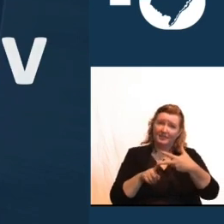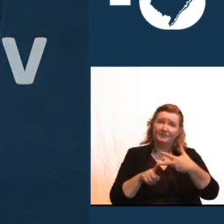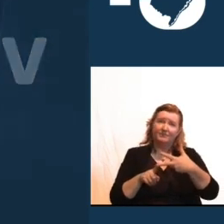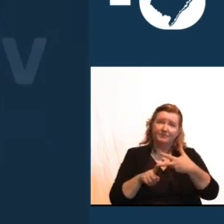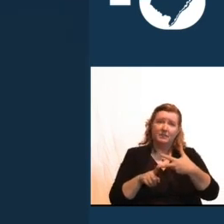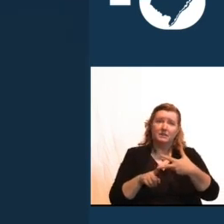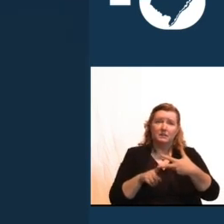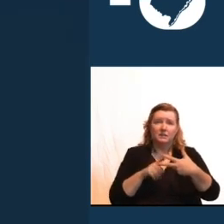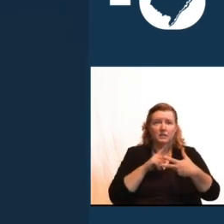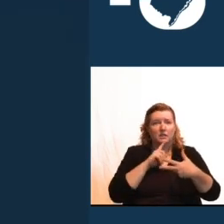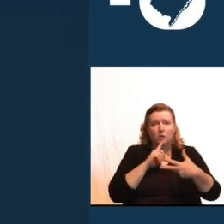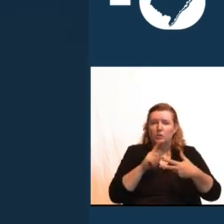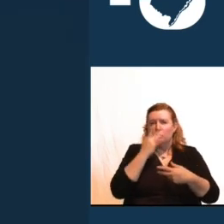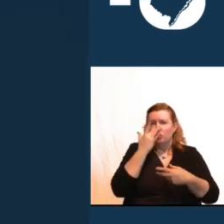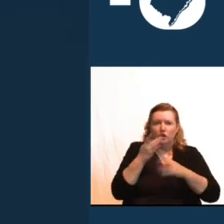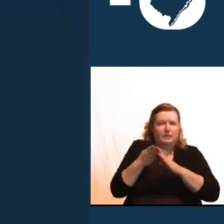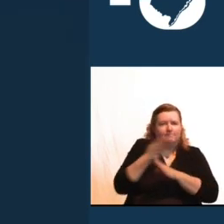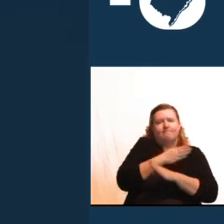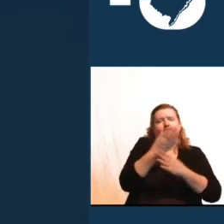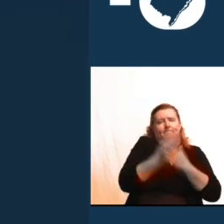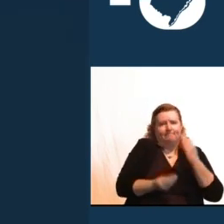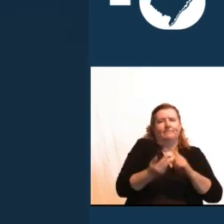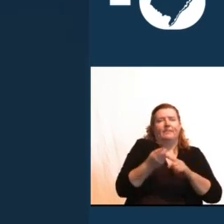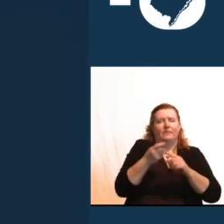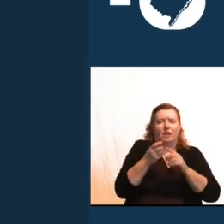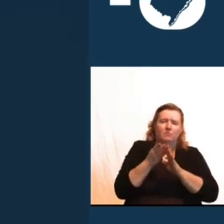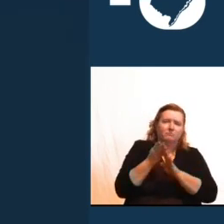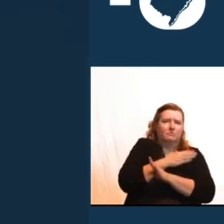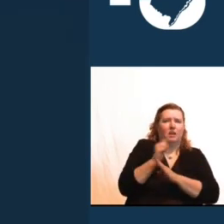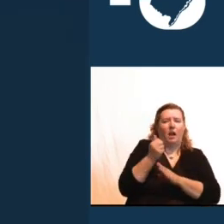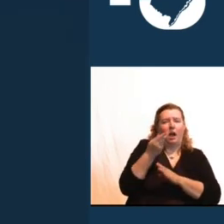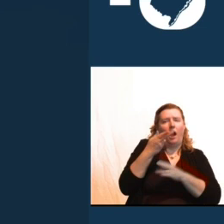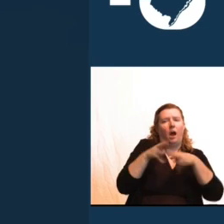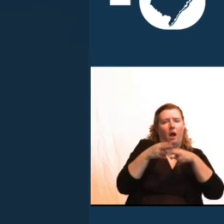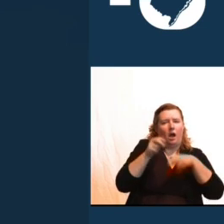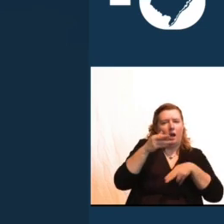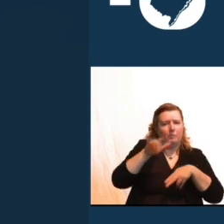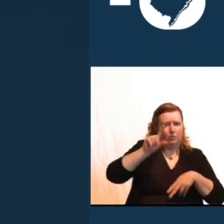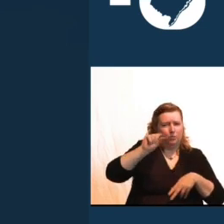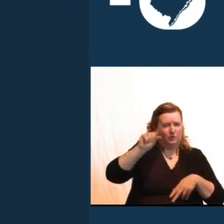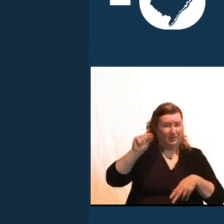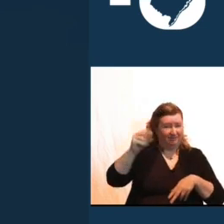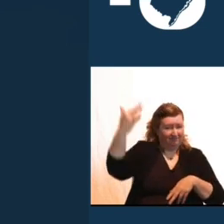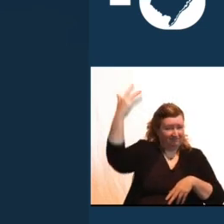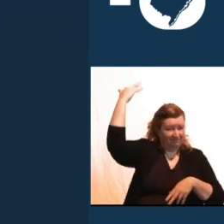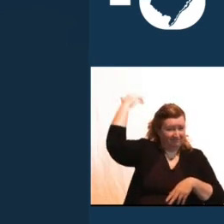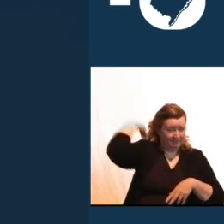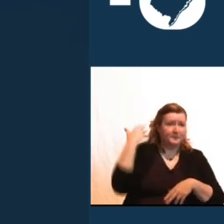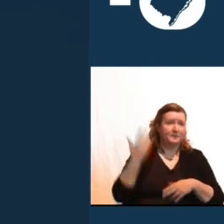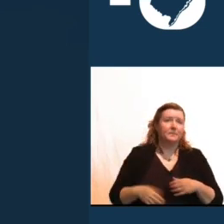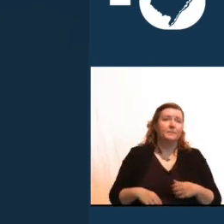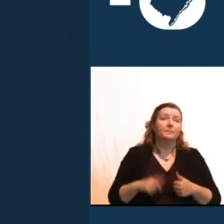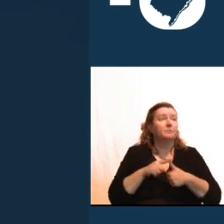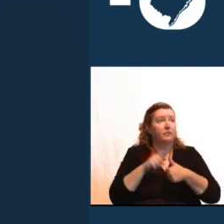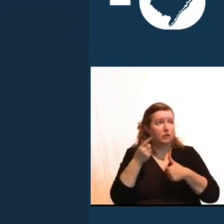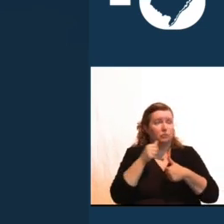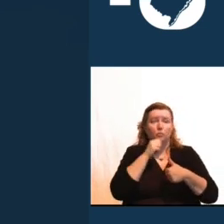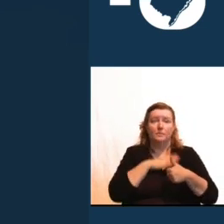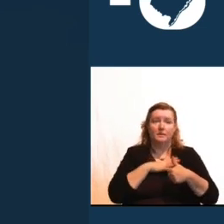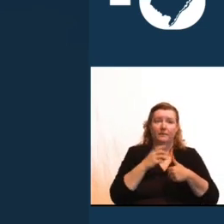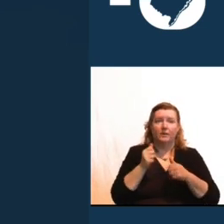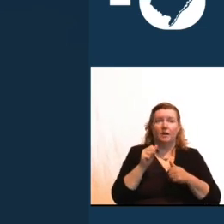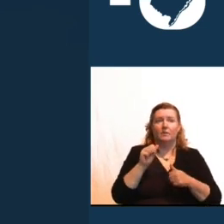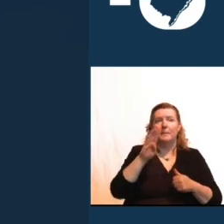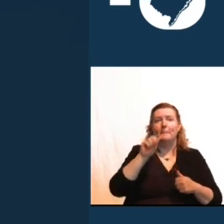2020. First up, this woman, Bayonne's Marie Perron, known by many, if not most, as